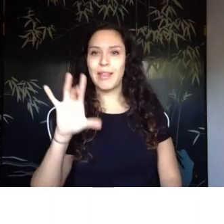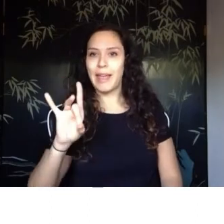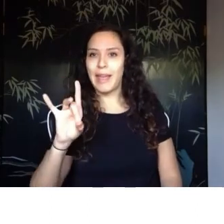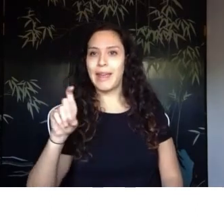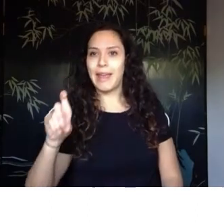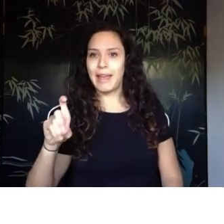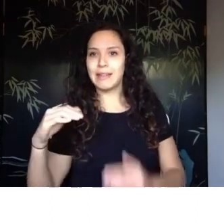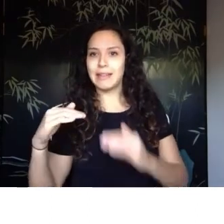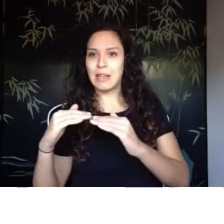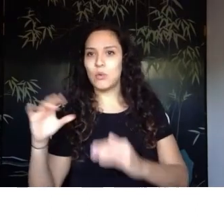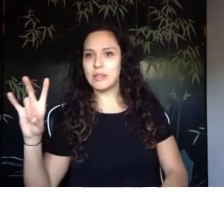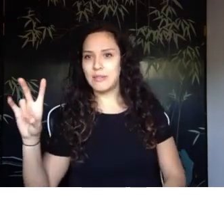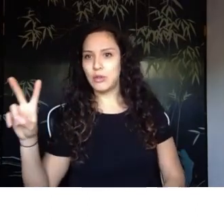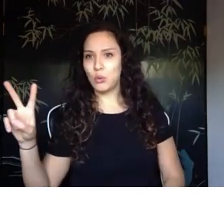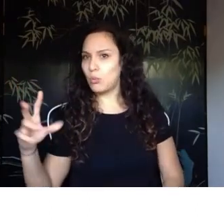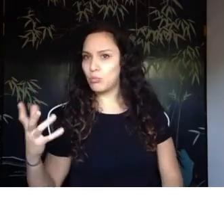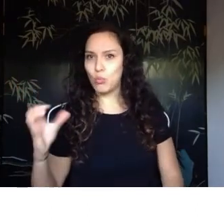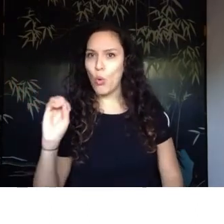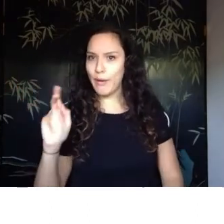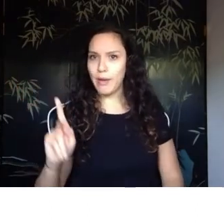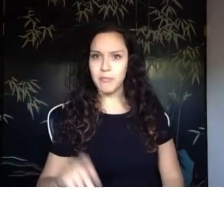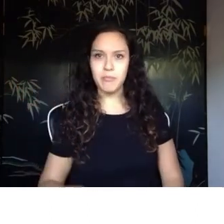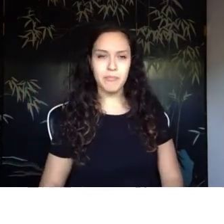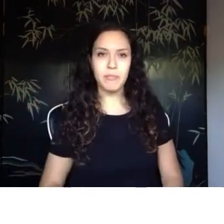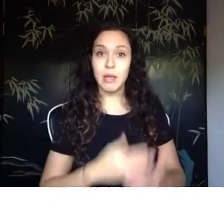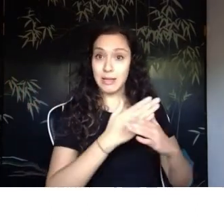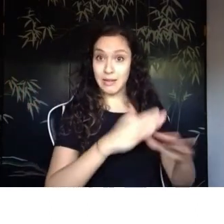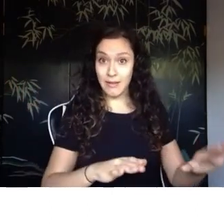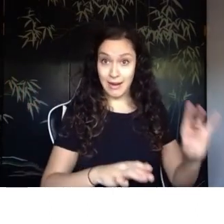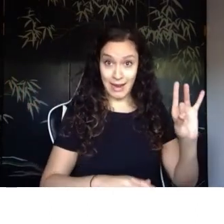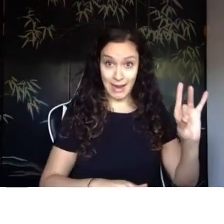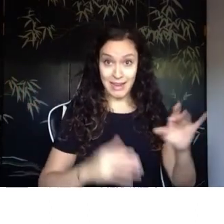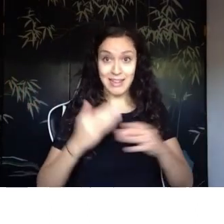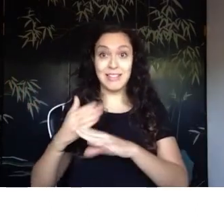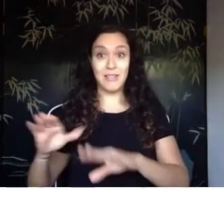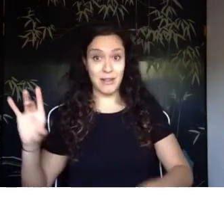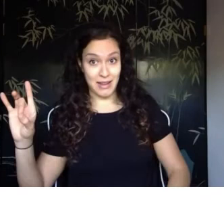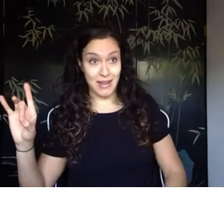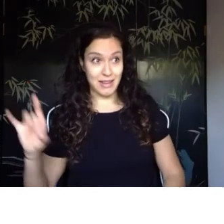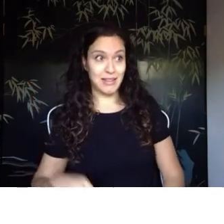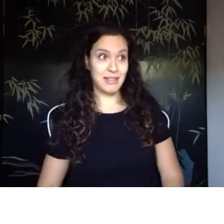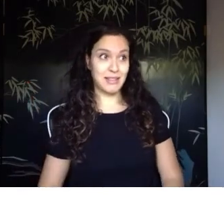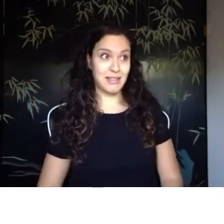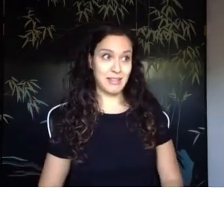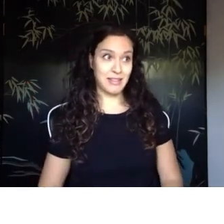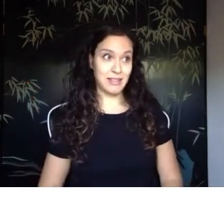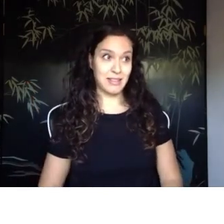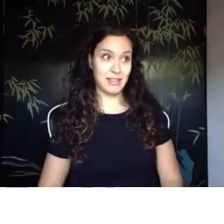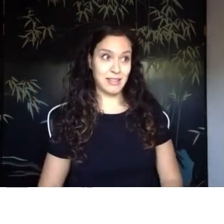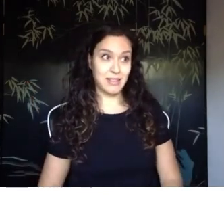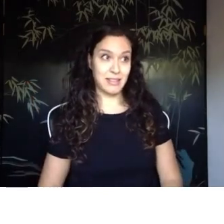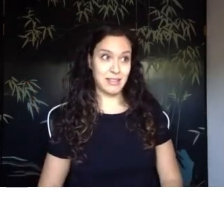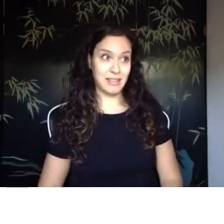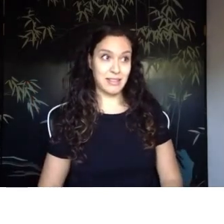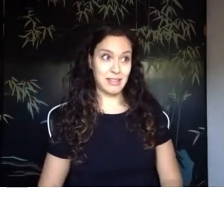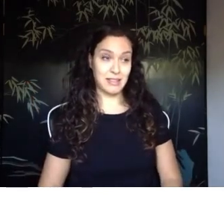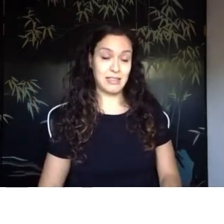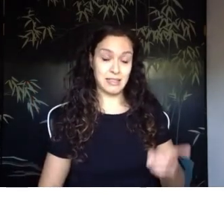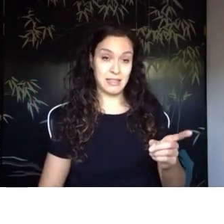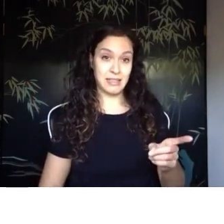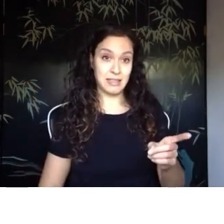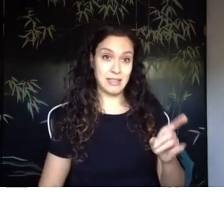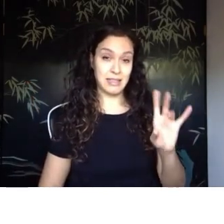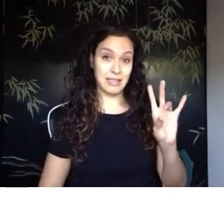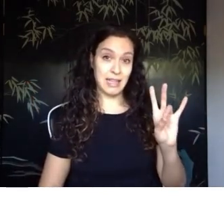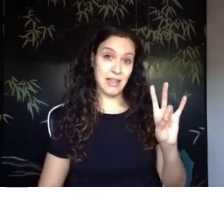Equals 8x. Okay. 8x equals 72. Okay. Divide by 8,